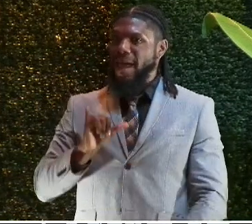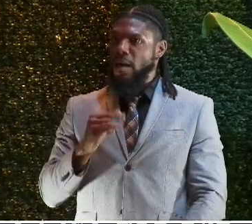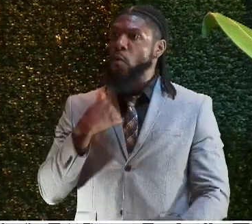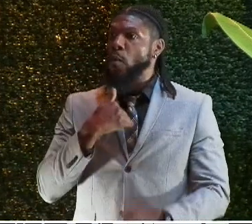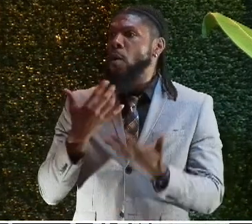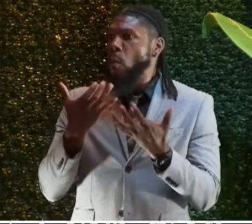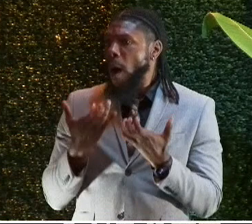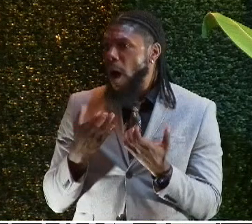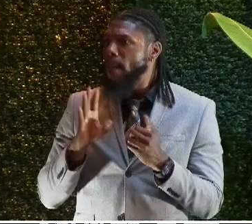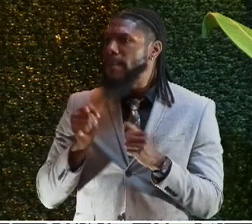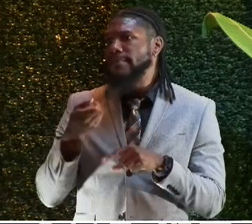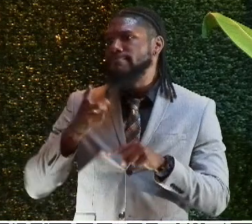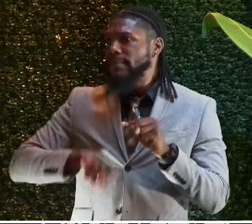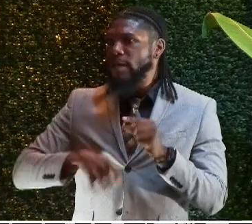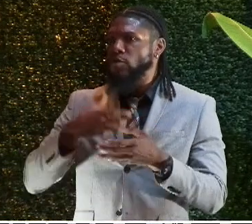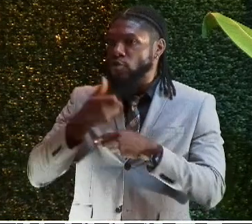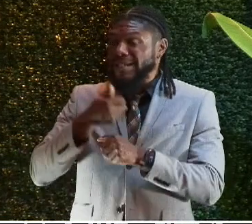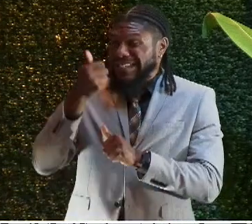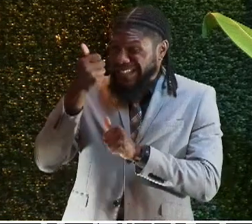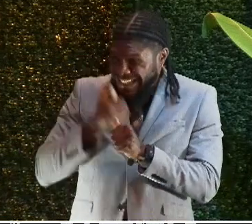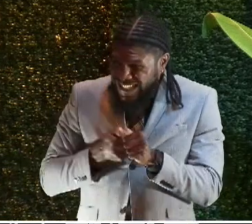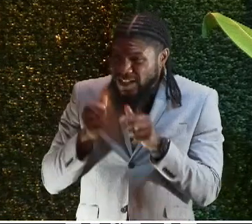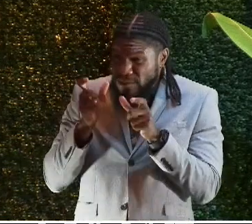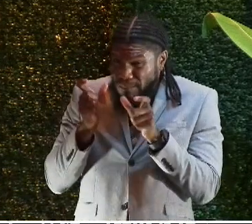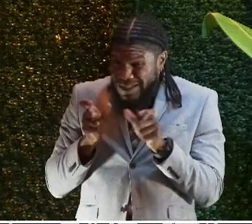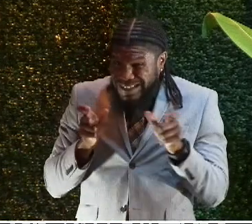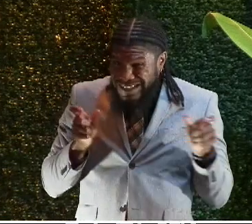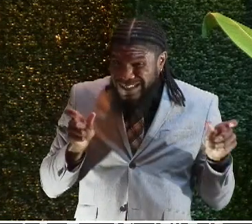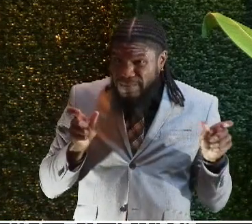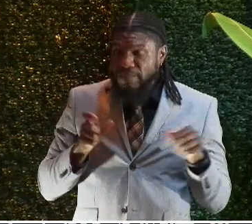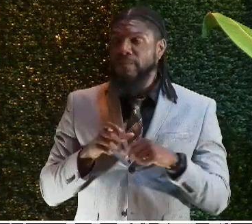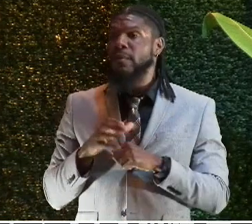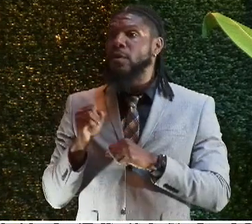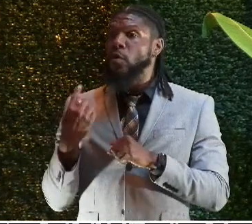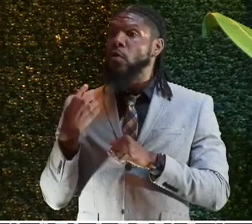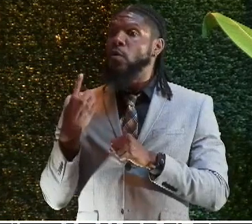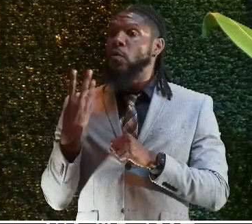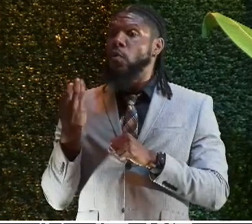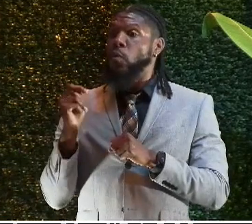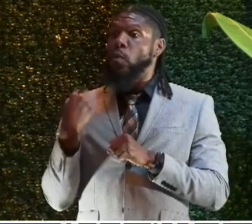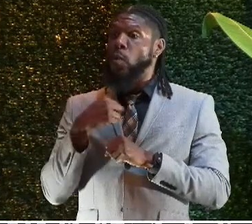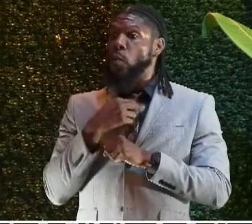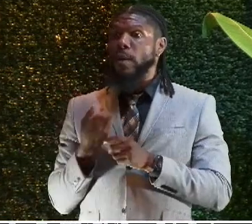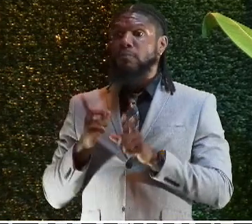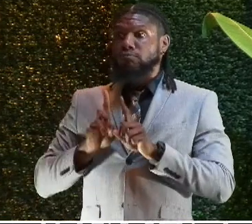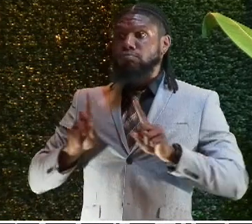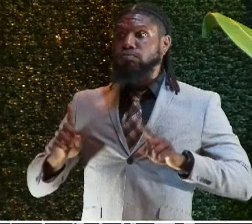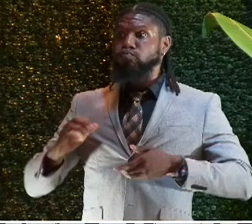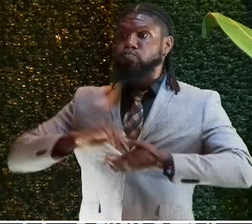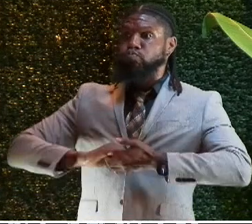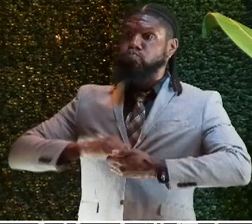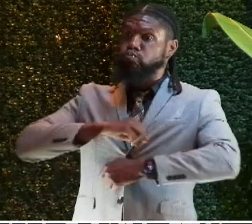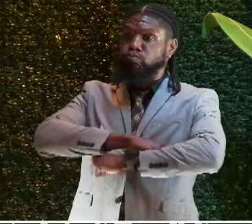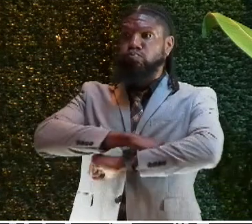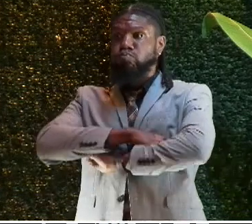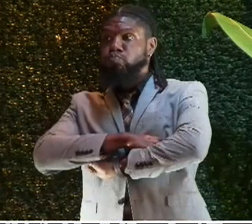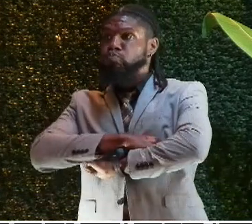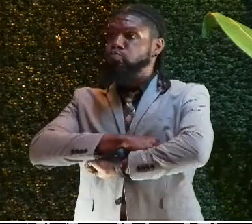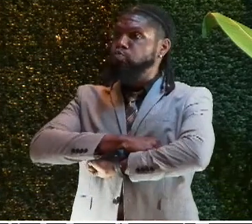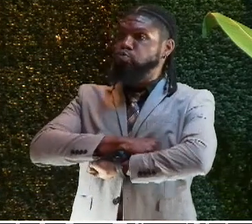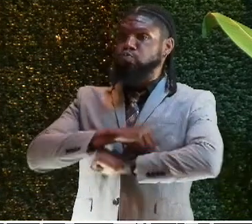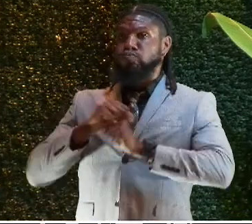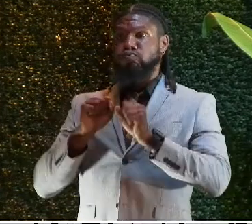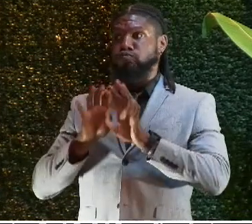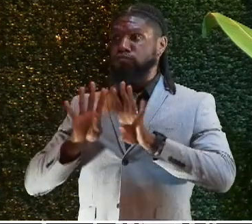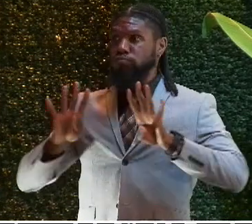So when we can know that we are standing lock arm, baby, there ain't shit we can't do.